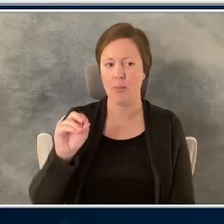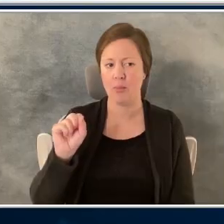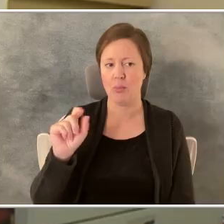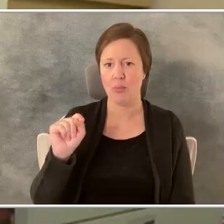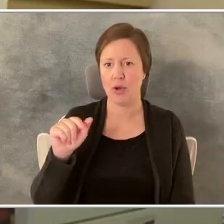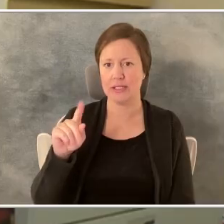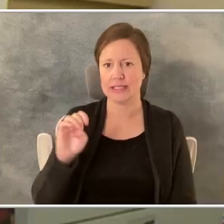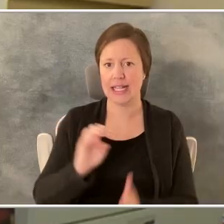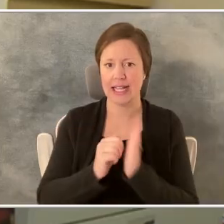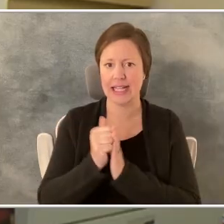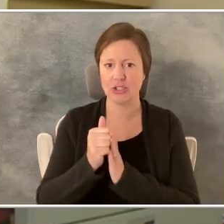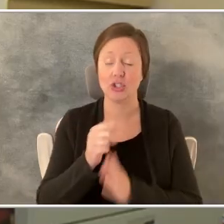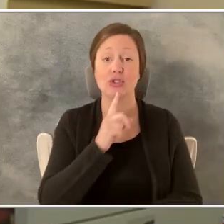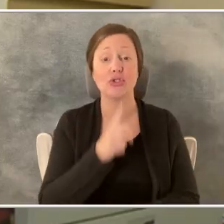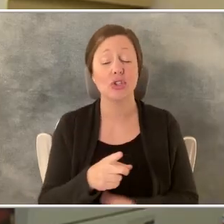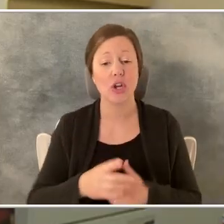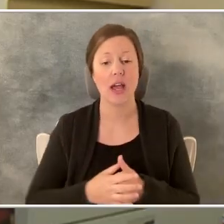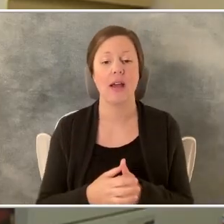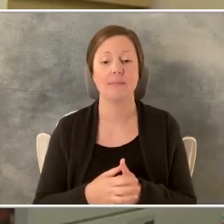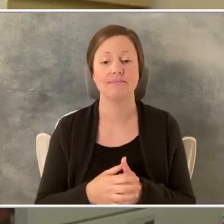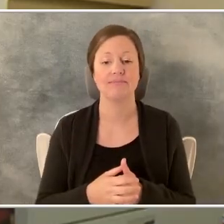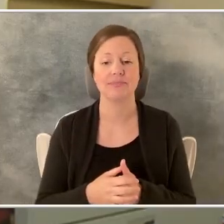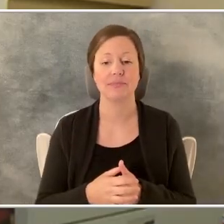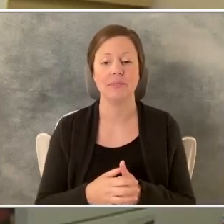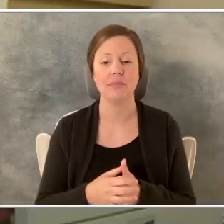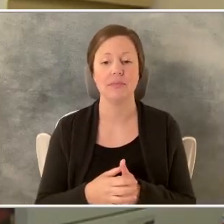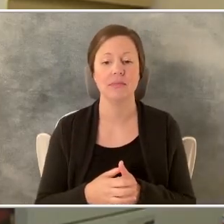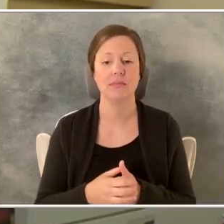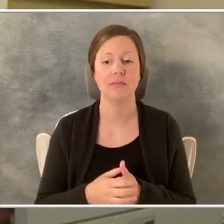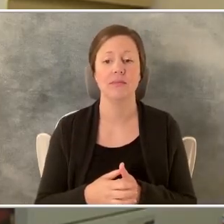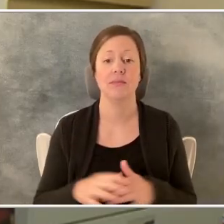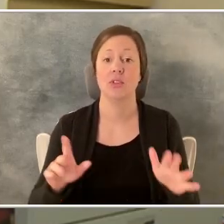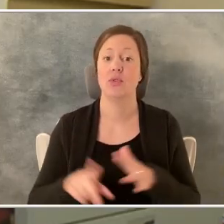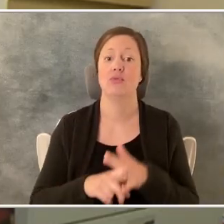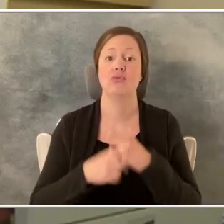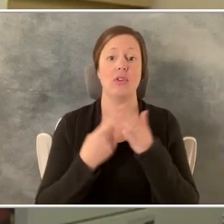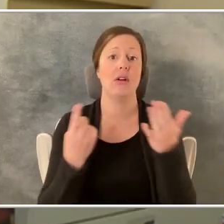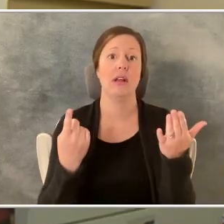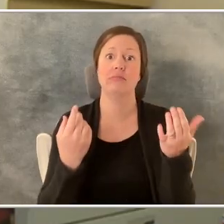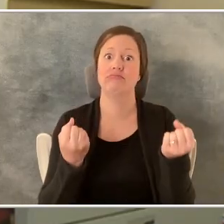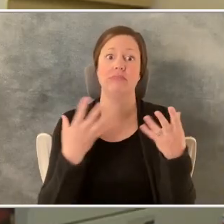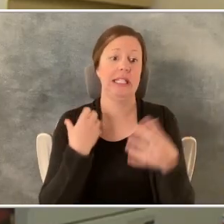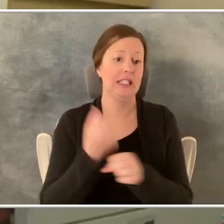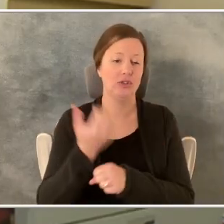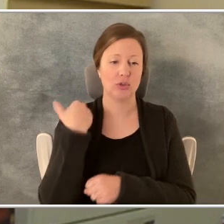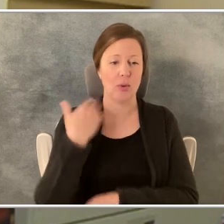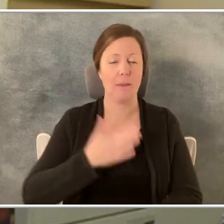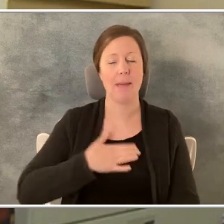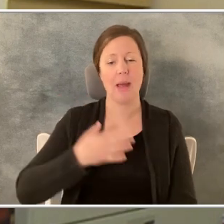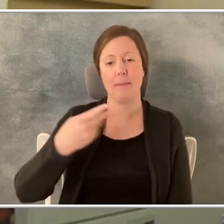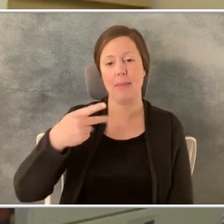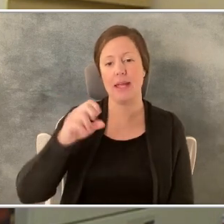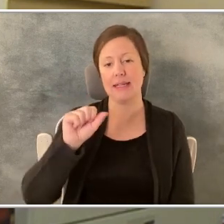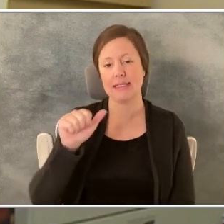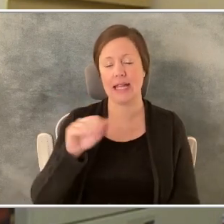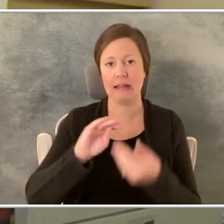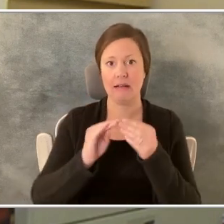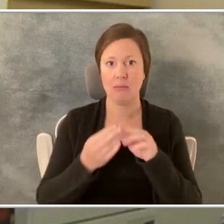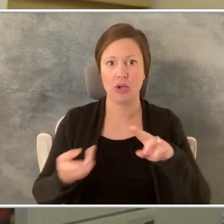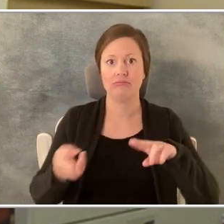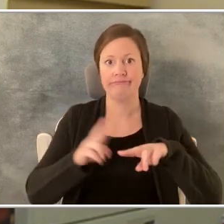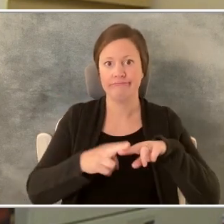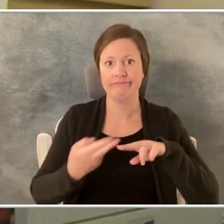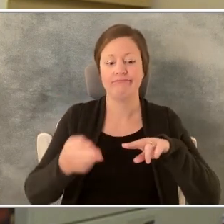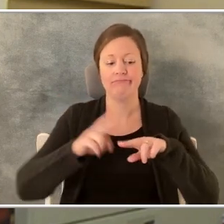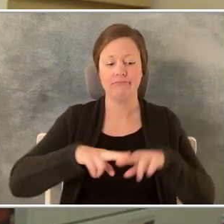Sure. This started a number of years ago. My PSA had been rising, and